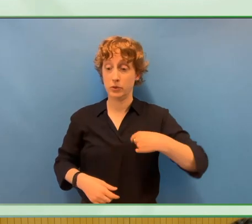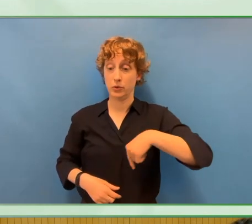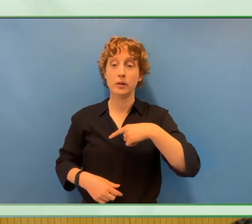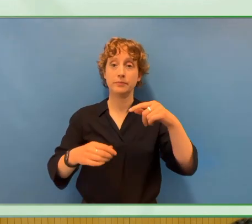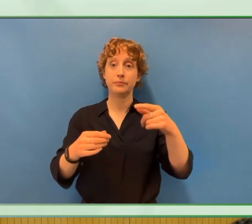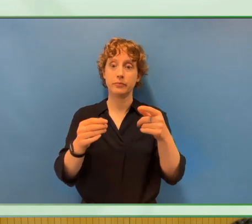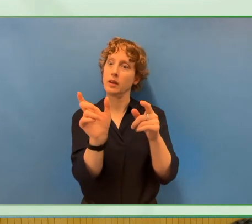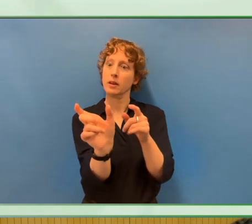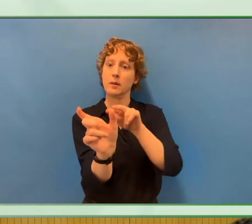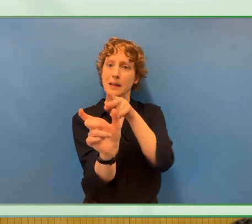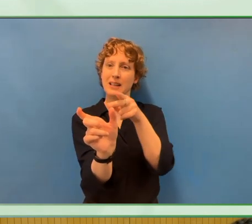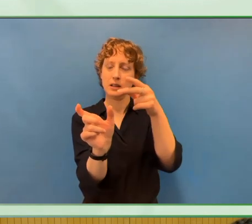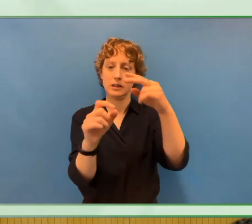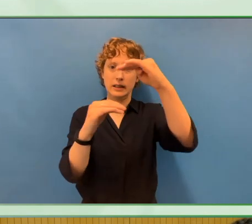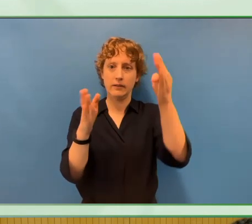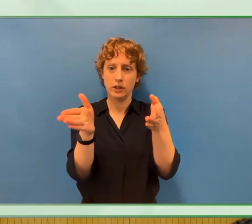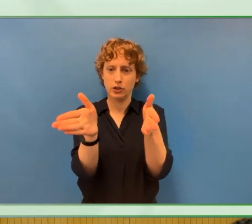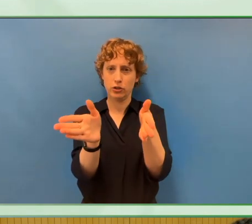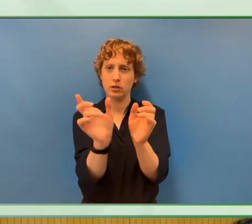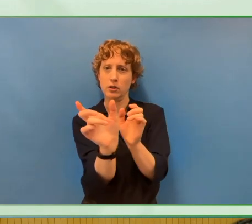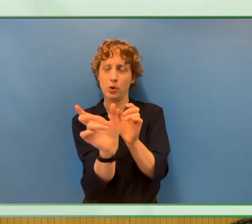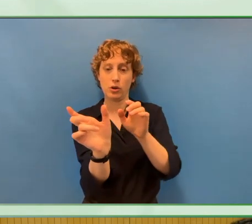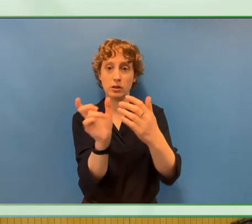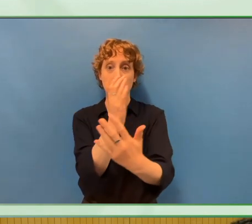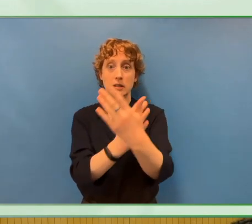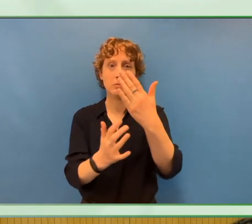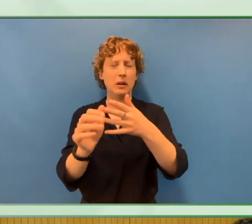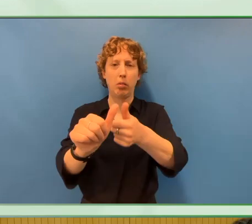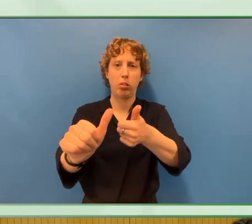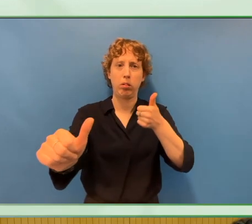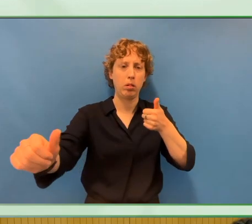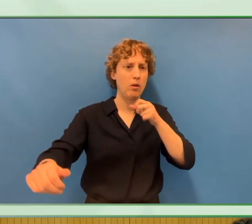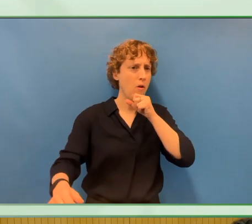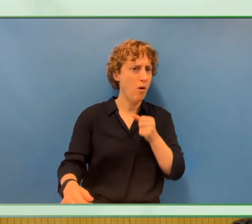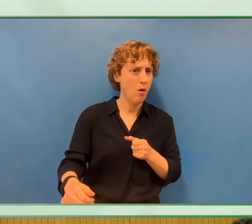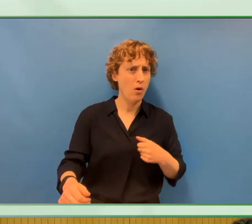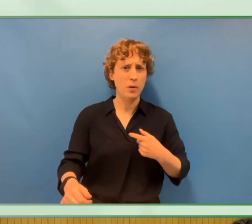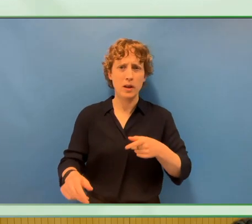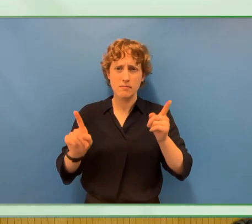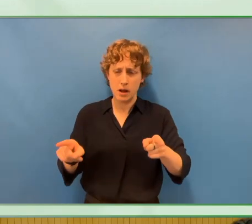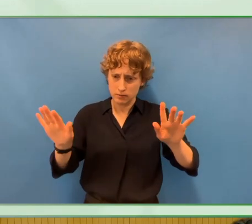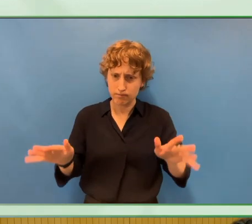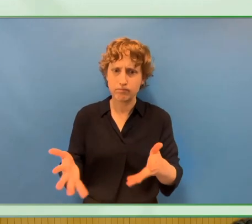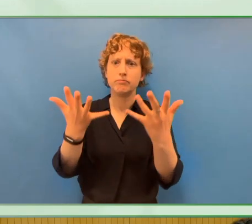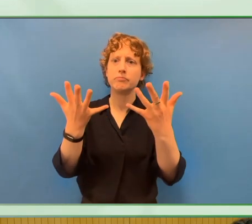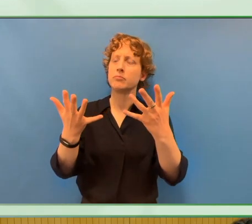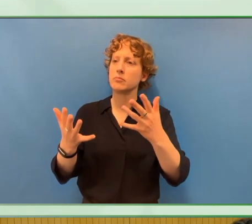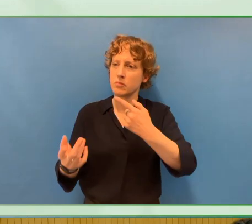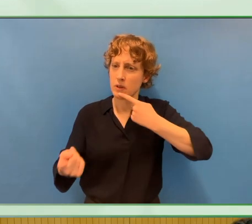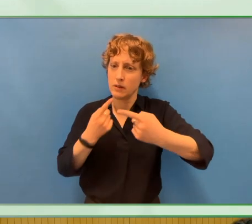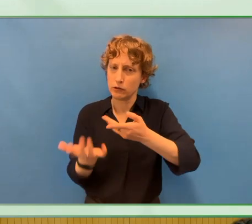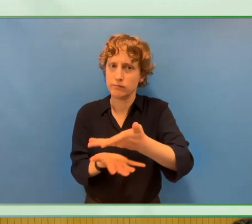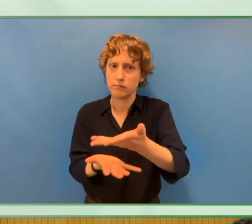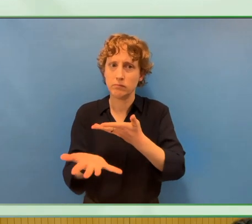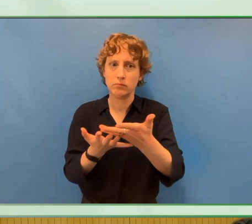where disability has advanced. I think we need to have real conversations about universal definitions that are where we are now. And I